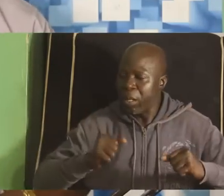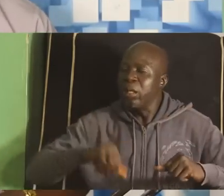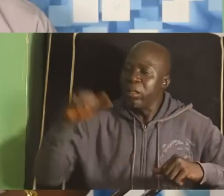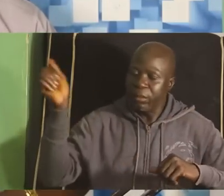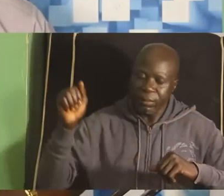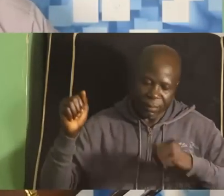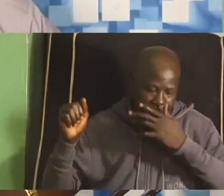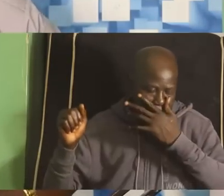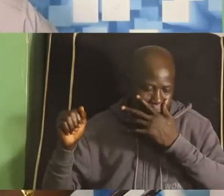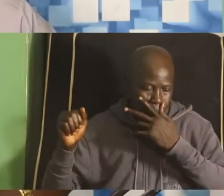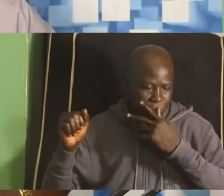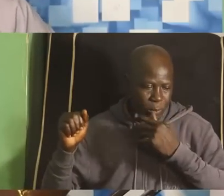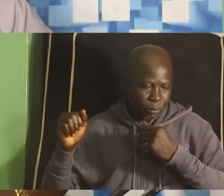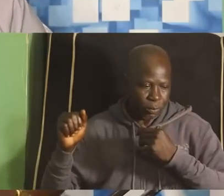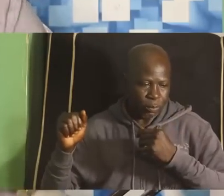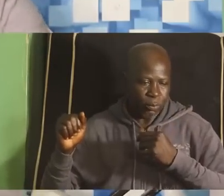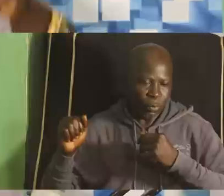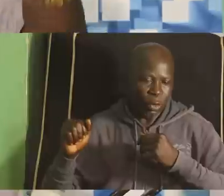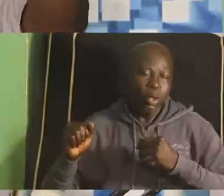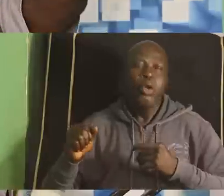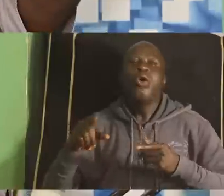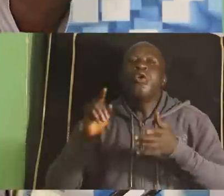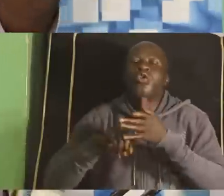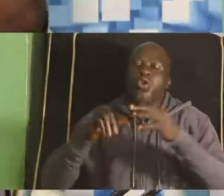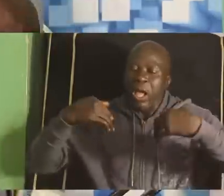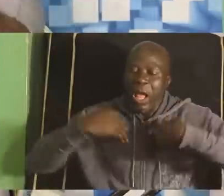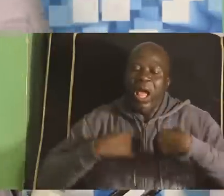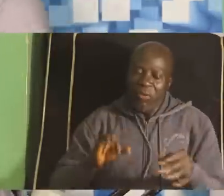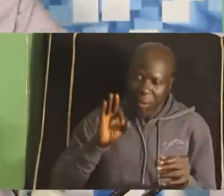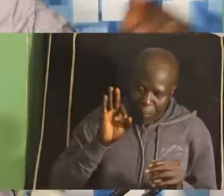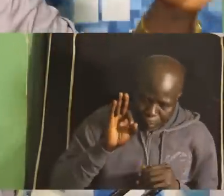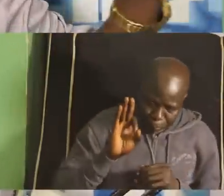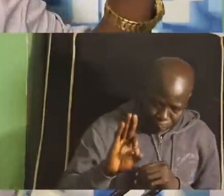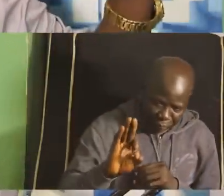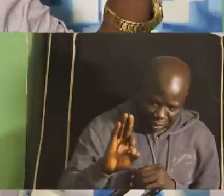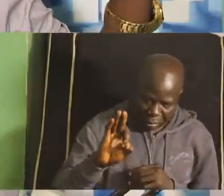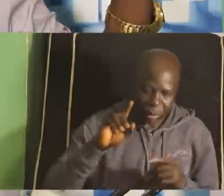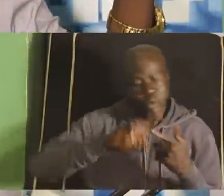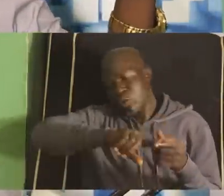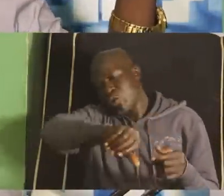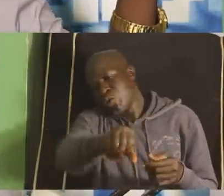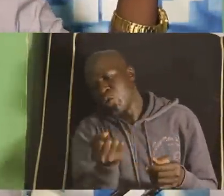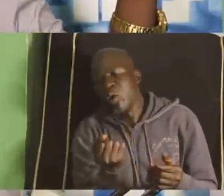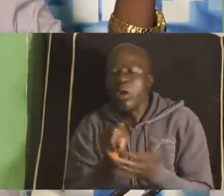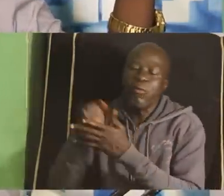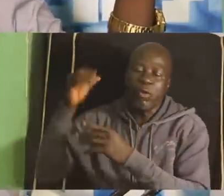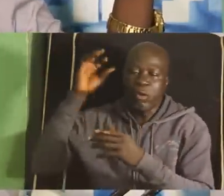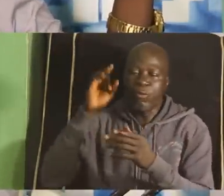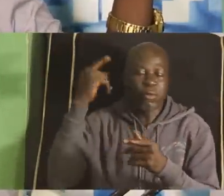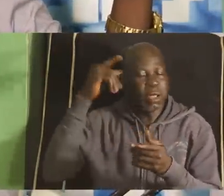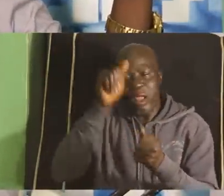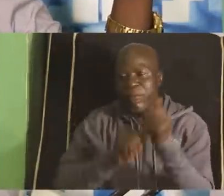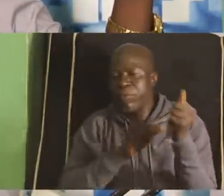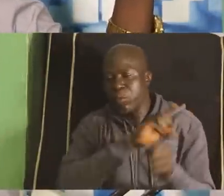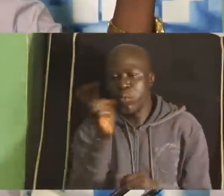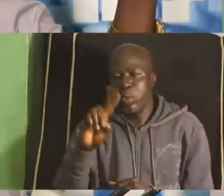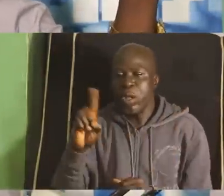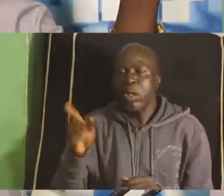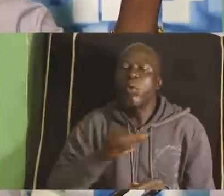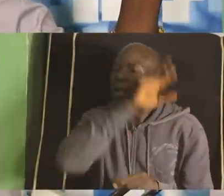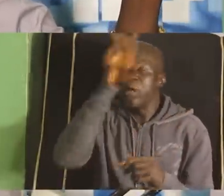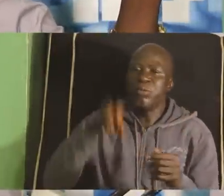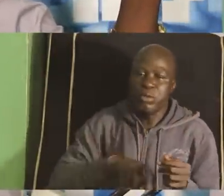yes, that's what I show you. Let me find what to see. Never say no to a fear to wash you. That's why I have the privilege to preach. When I